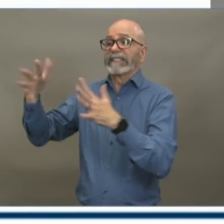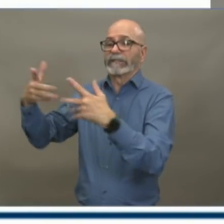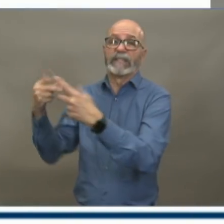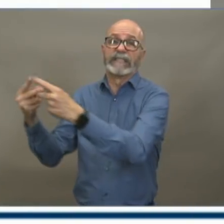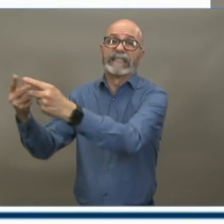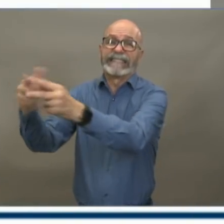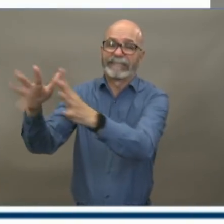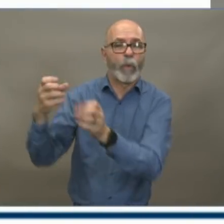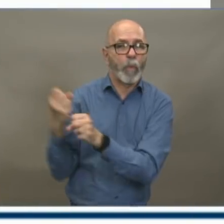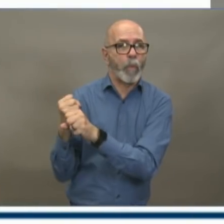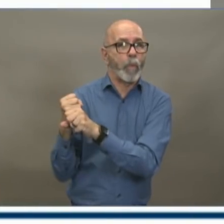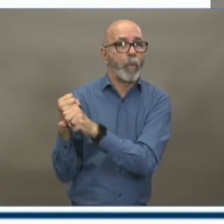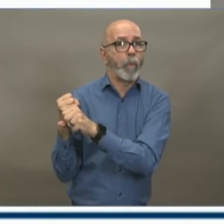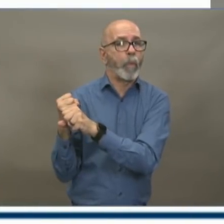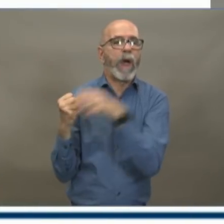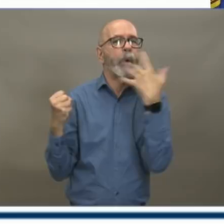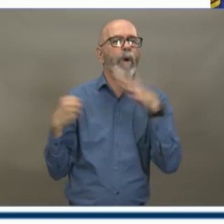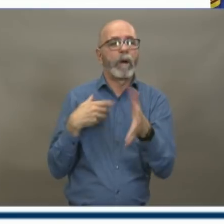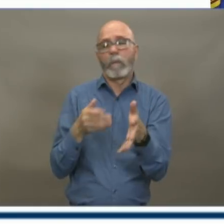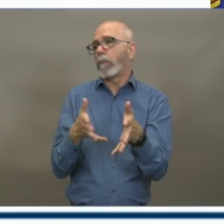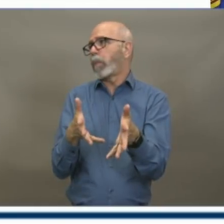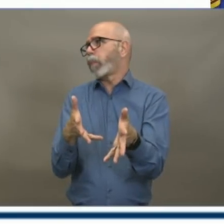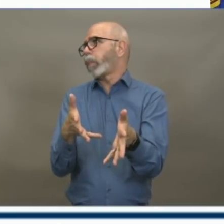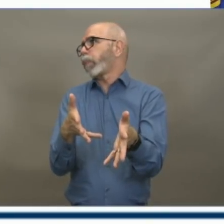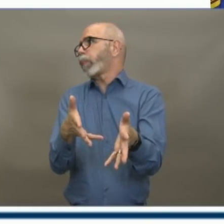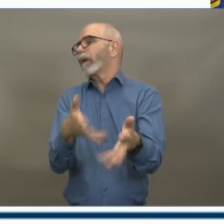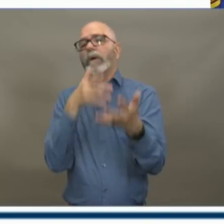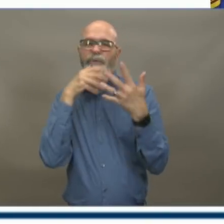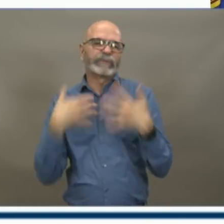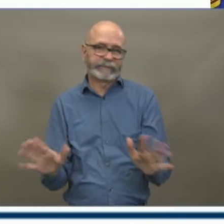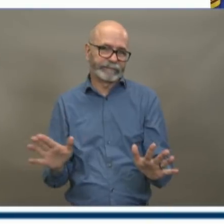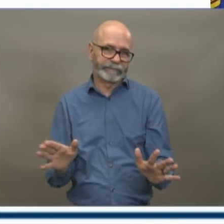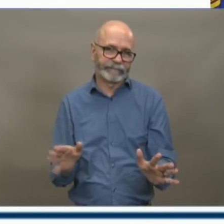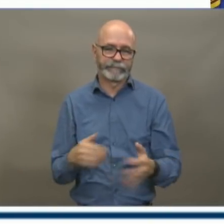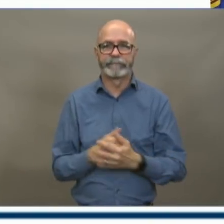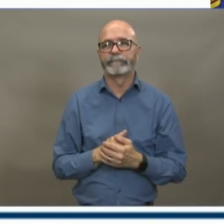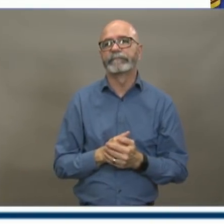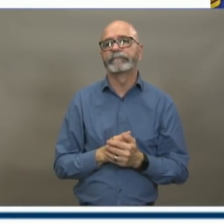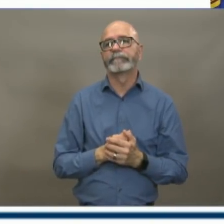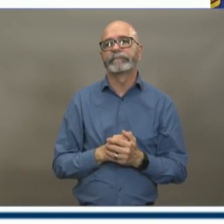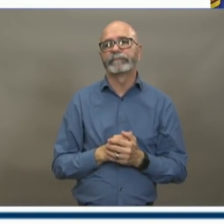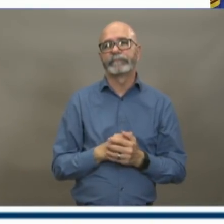around waiting to be used. Next, we'll go to Carolyn Ray from CBC.